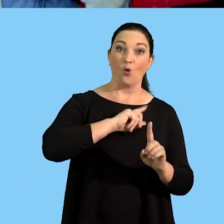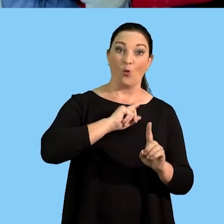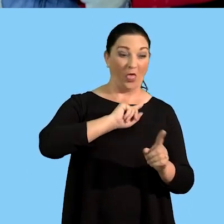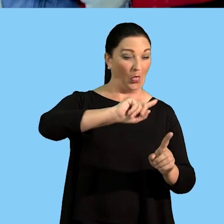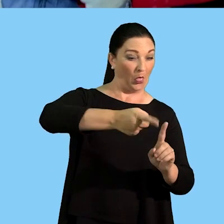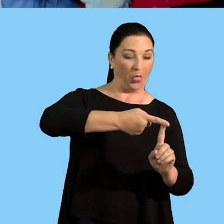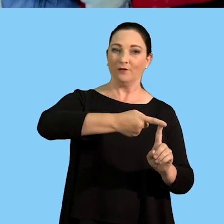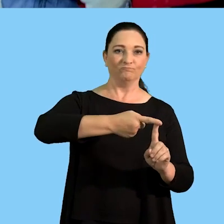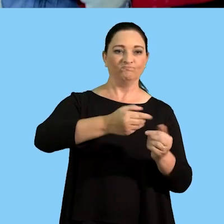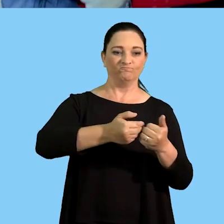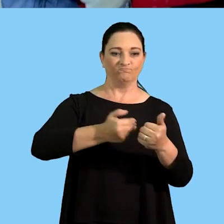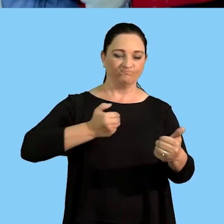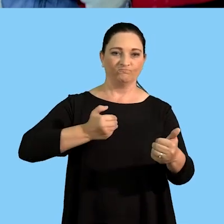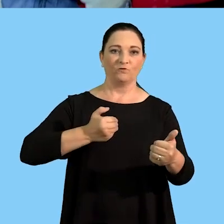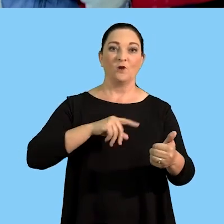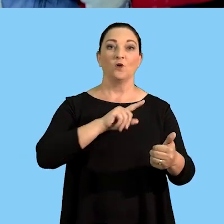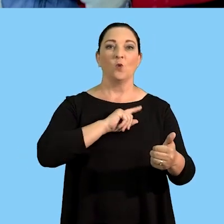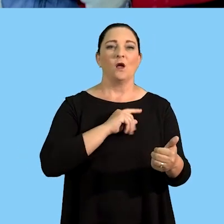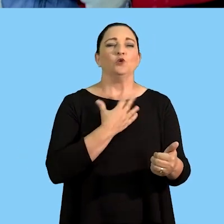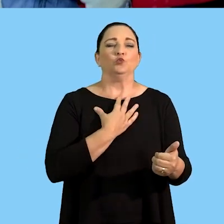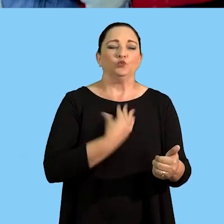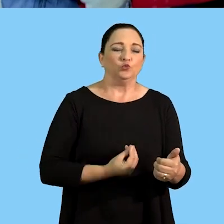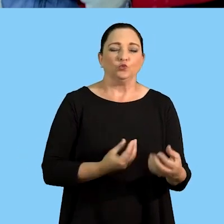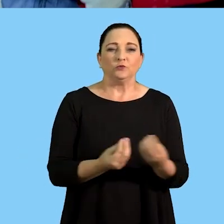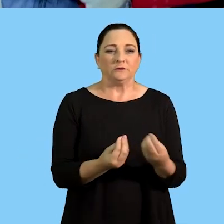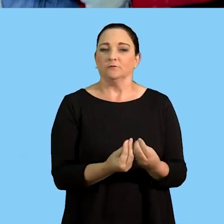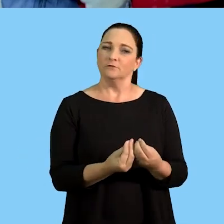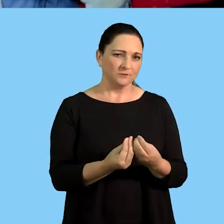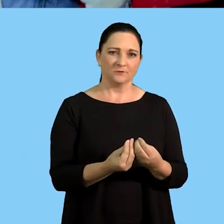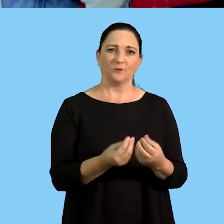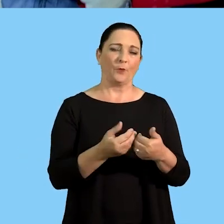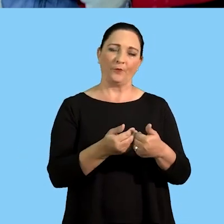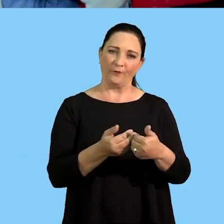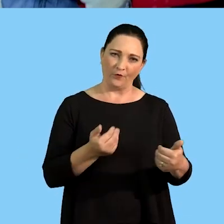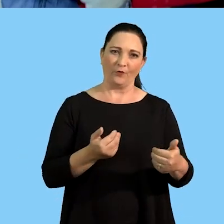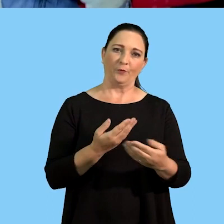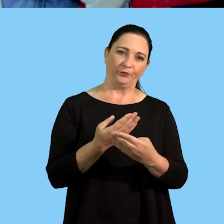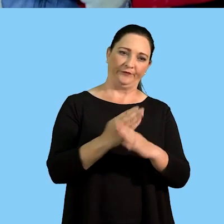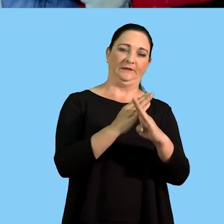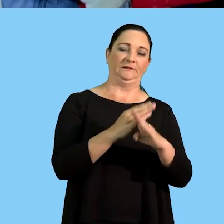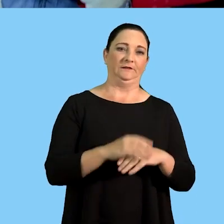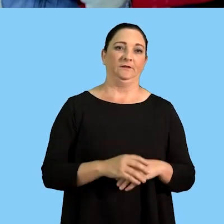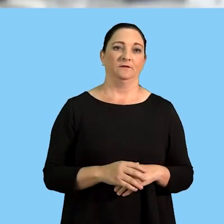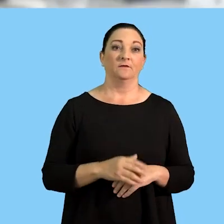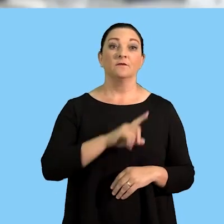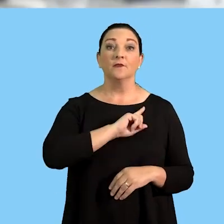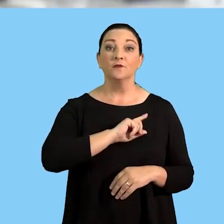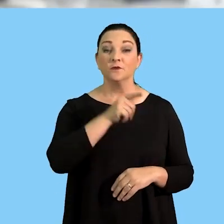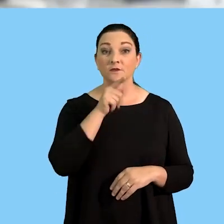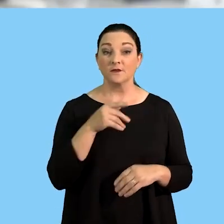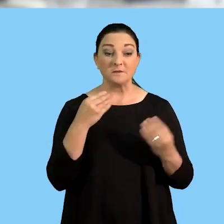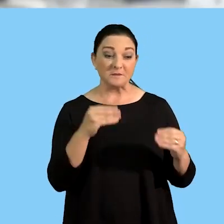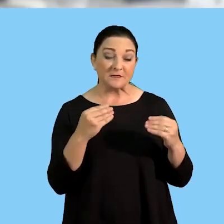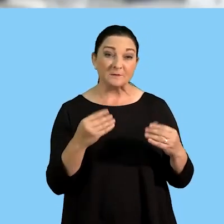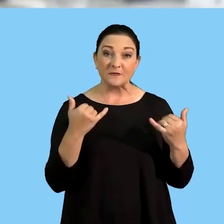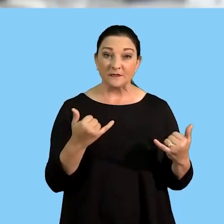prevent accidents as well as injuries during the production of goods and services. So like I said,